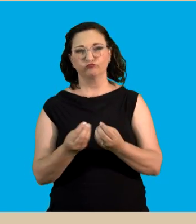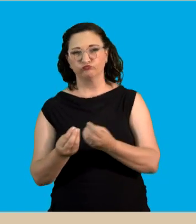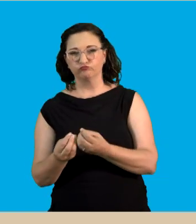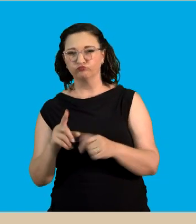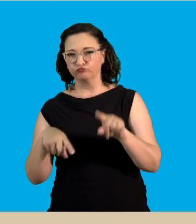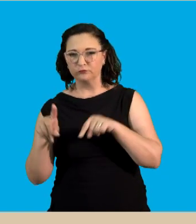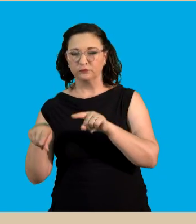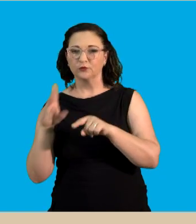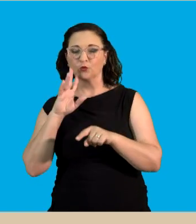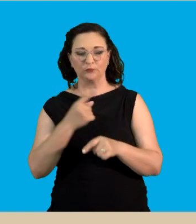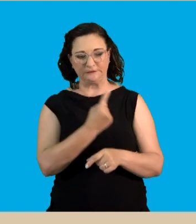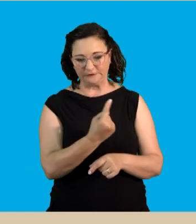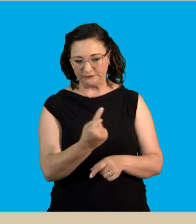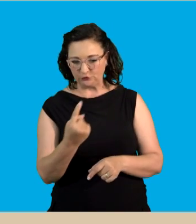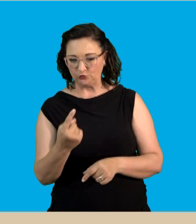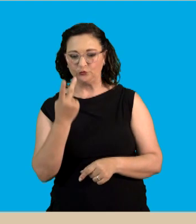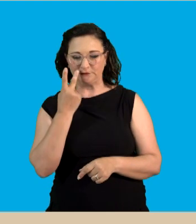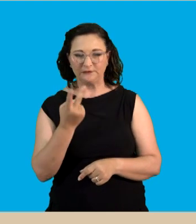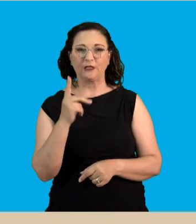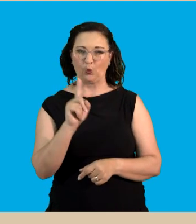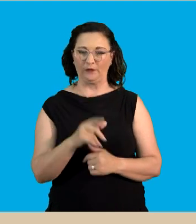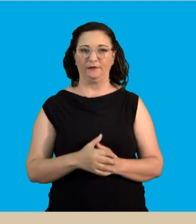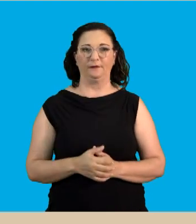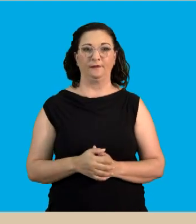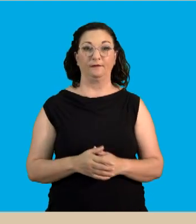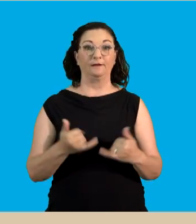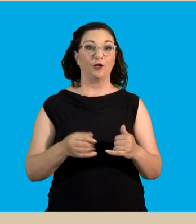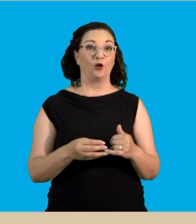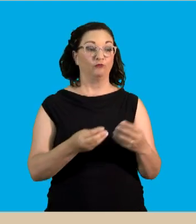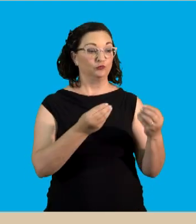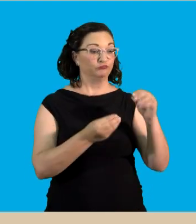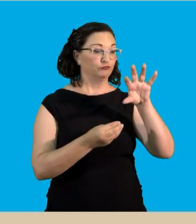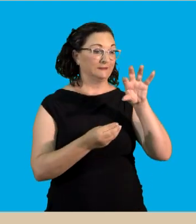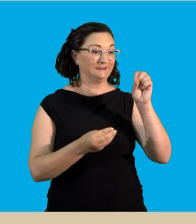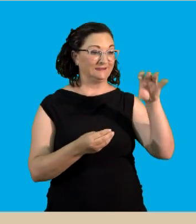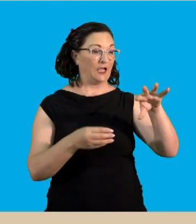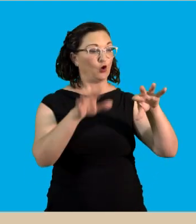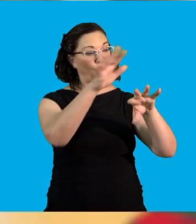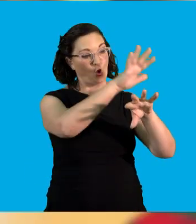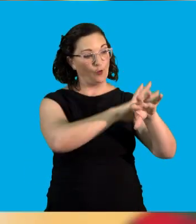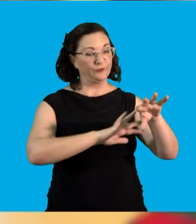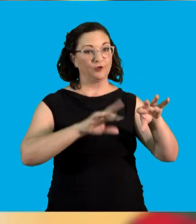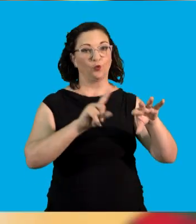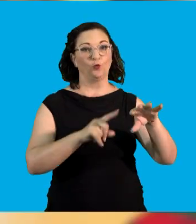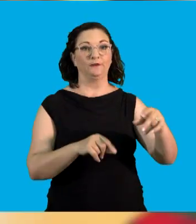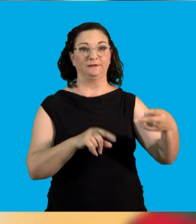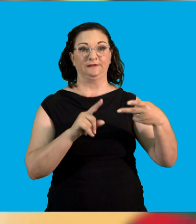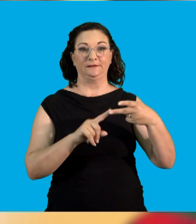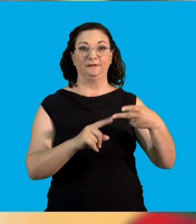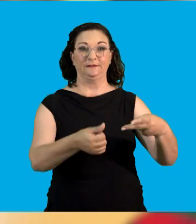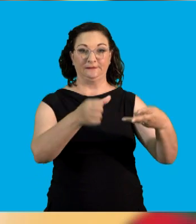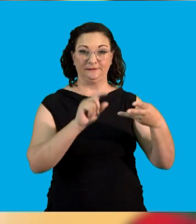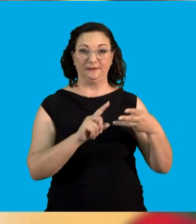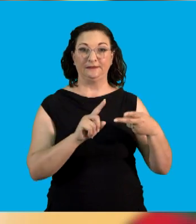we'll look at them individually. Now that we looked at the objects around the sun, let us move on to the